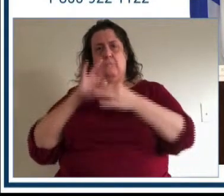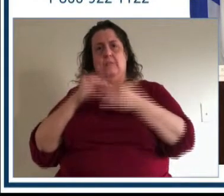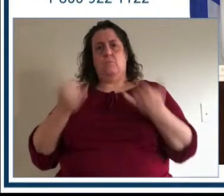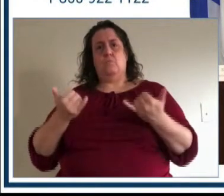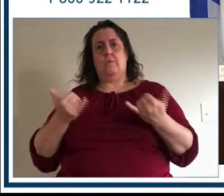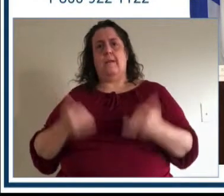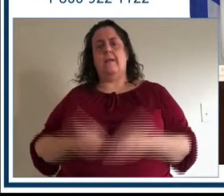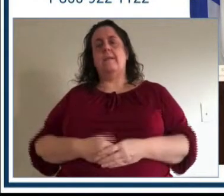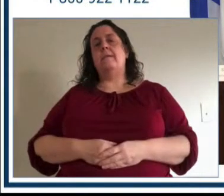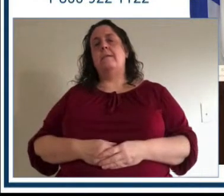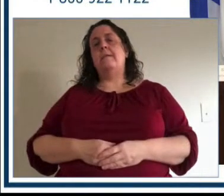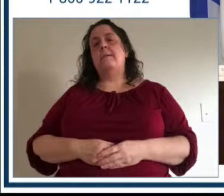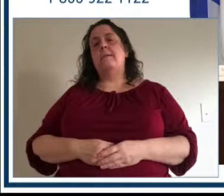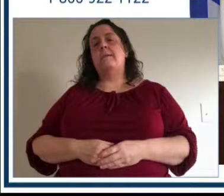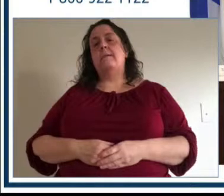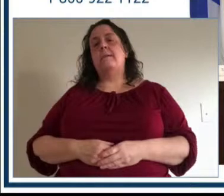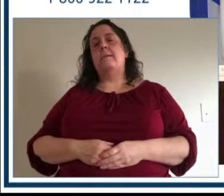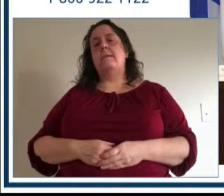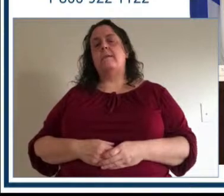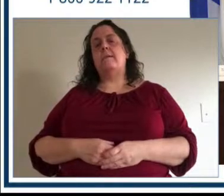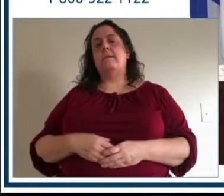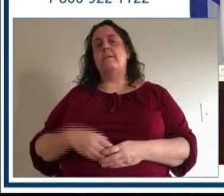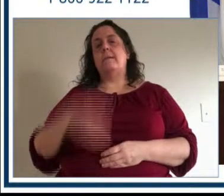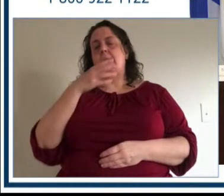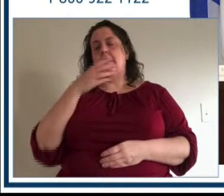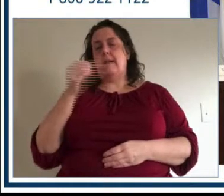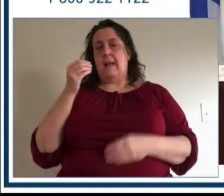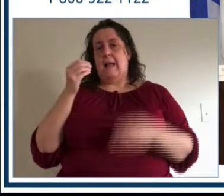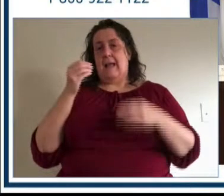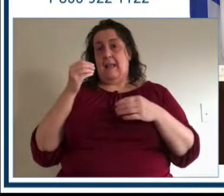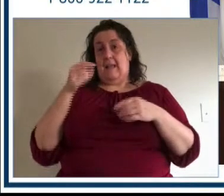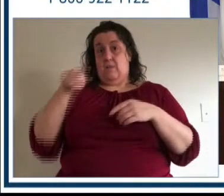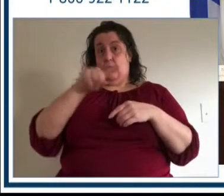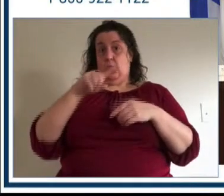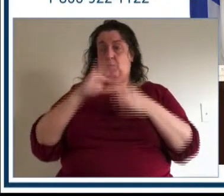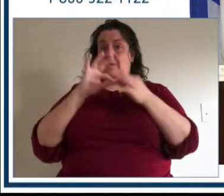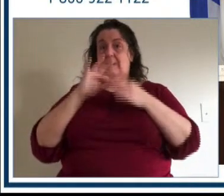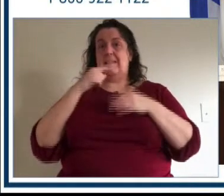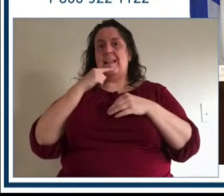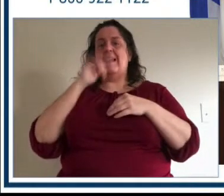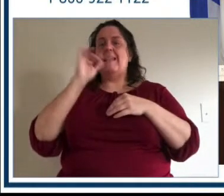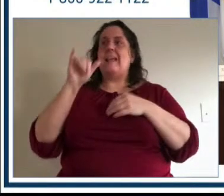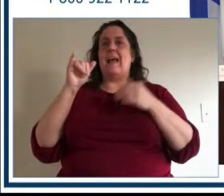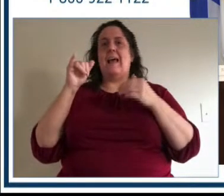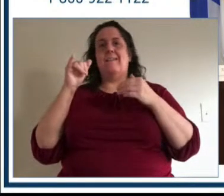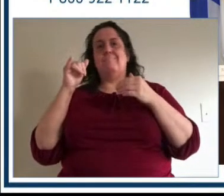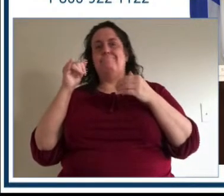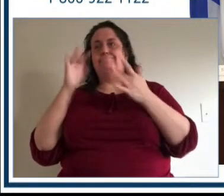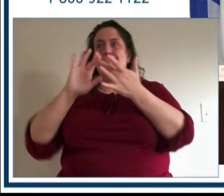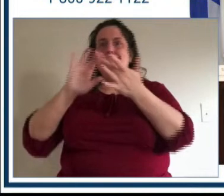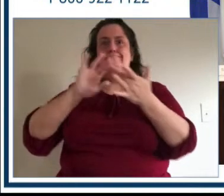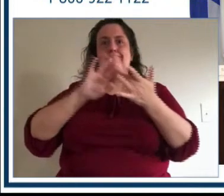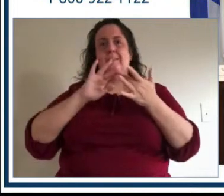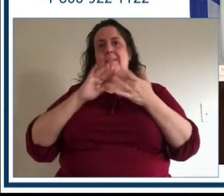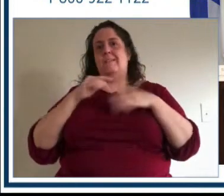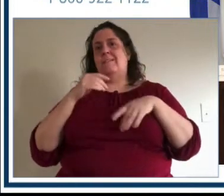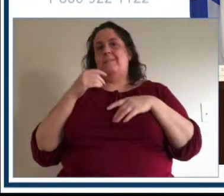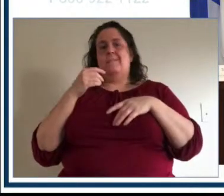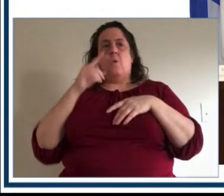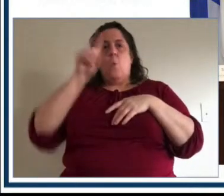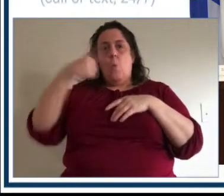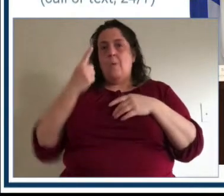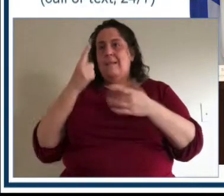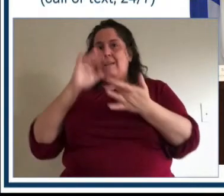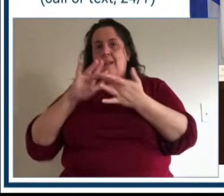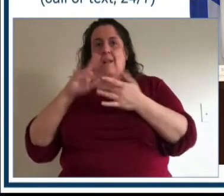public health overwhelmed and only able to contact positive cases once, are you concerned that people may not follow the rules or clearly understand